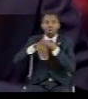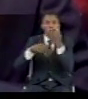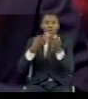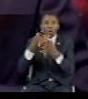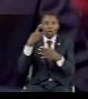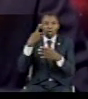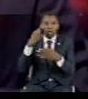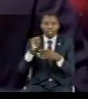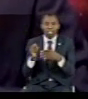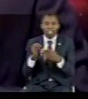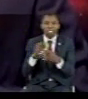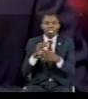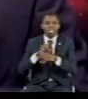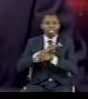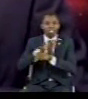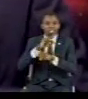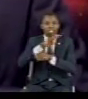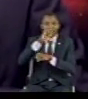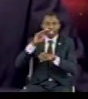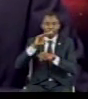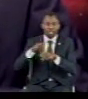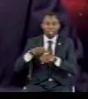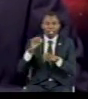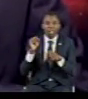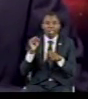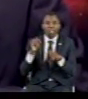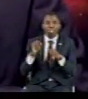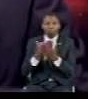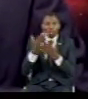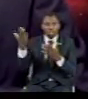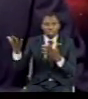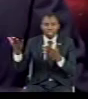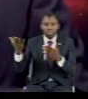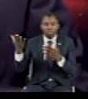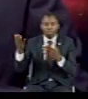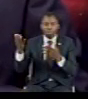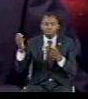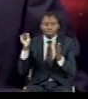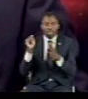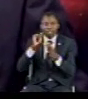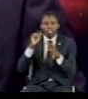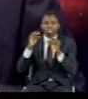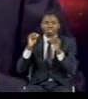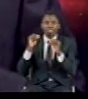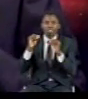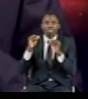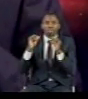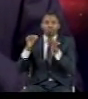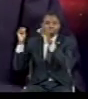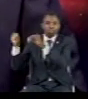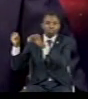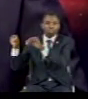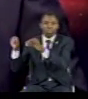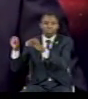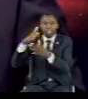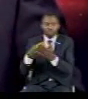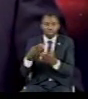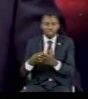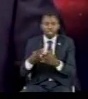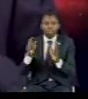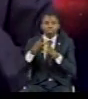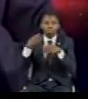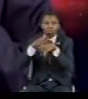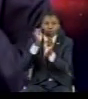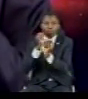nations, they commit a significant portion of their GDP to making war